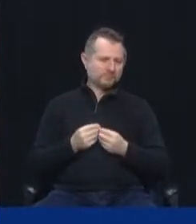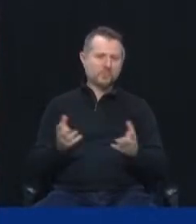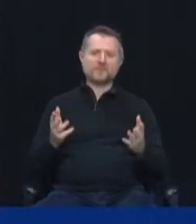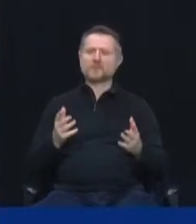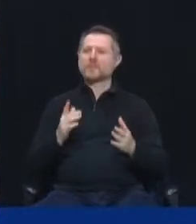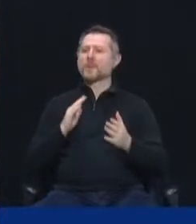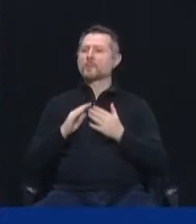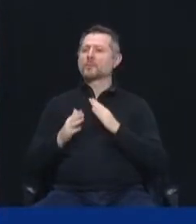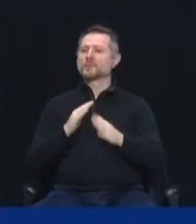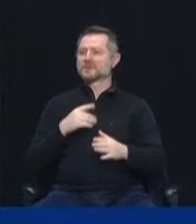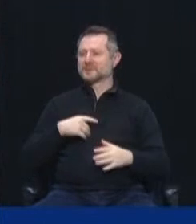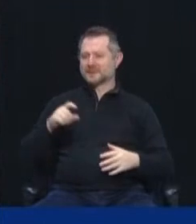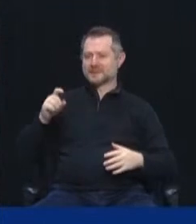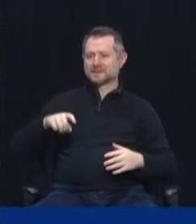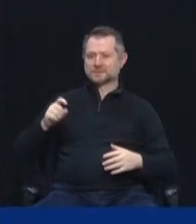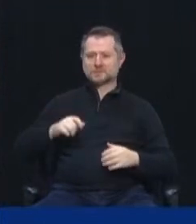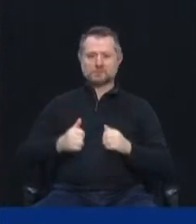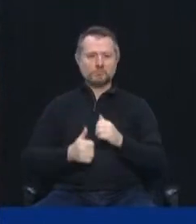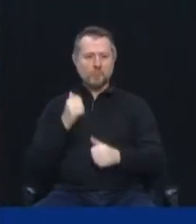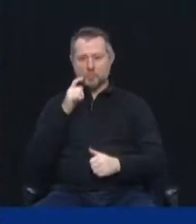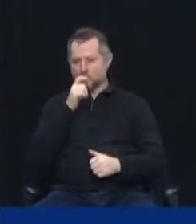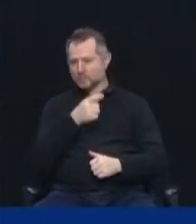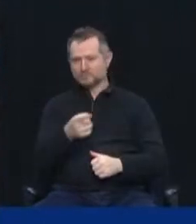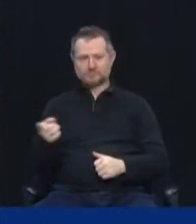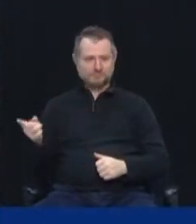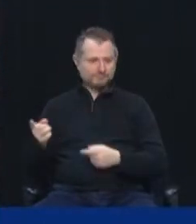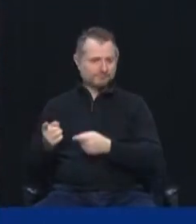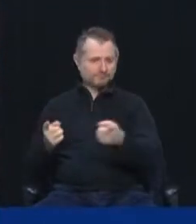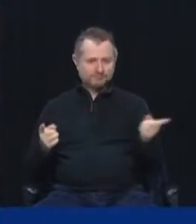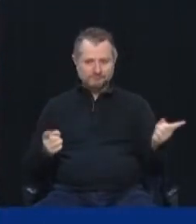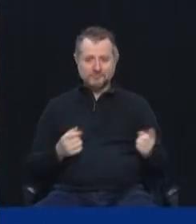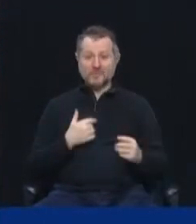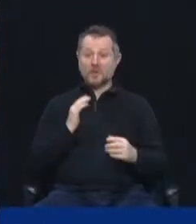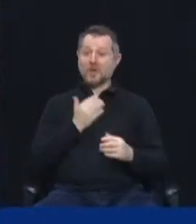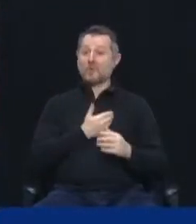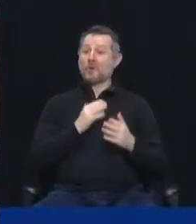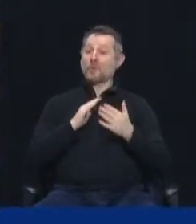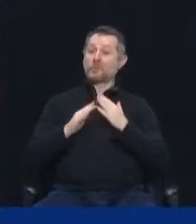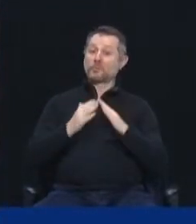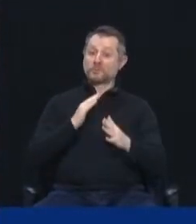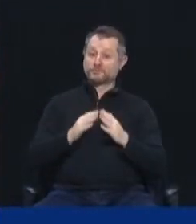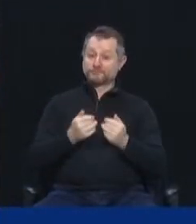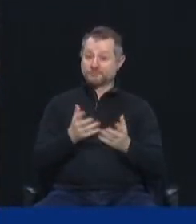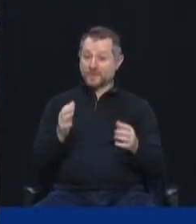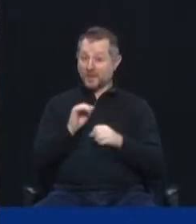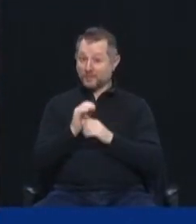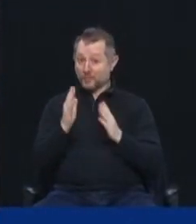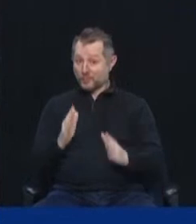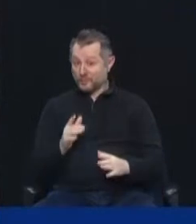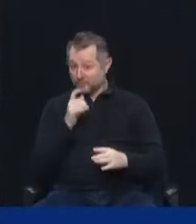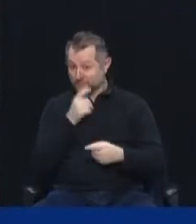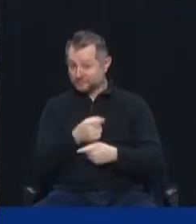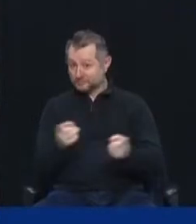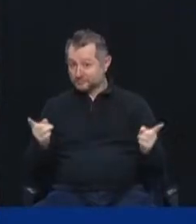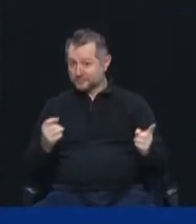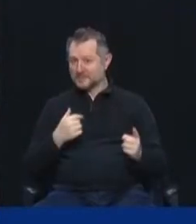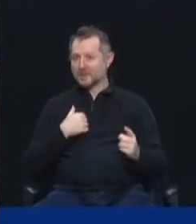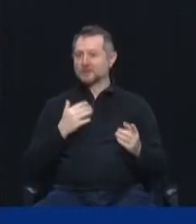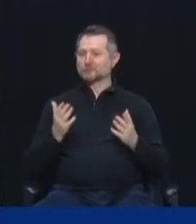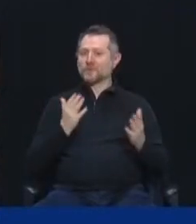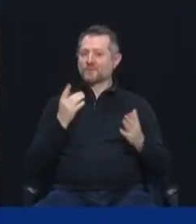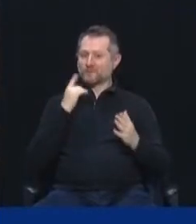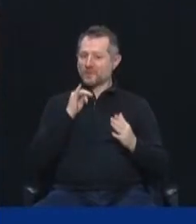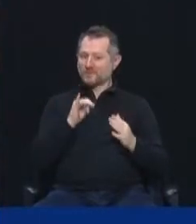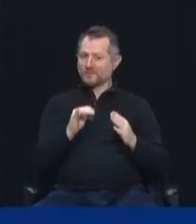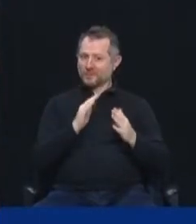that needs us most. Our community and our employees we serve this community.